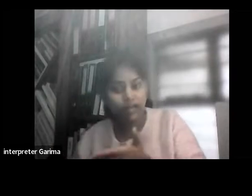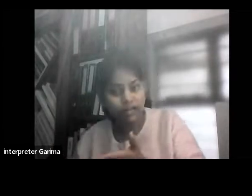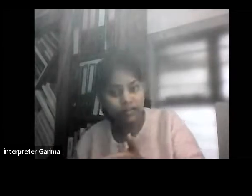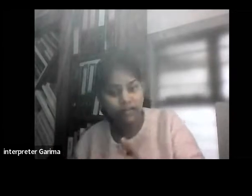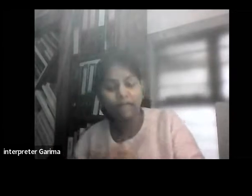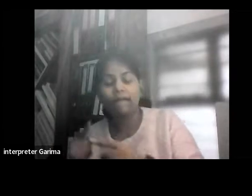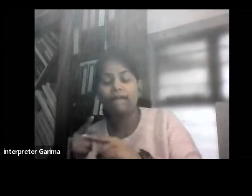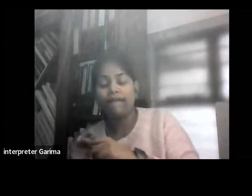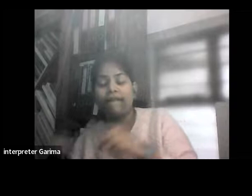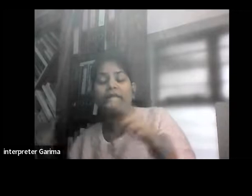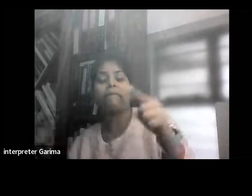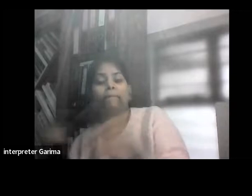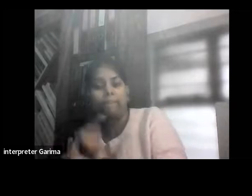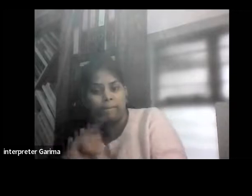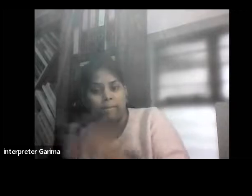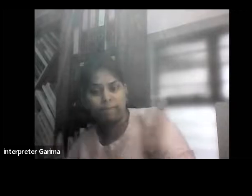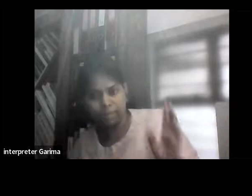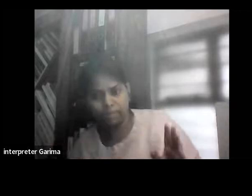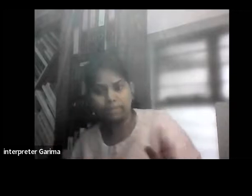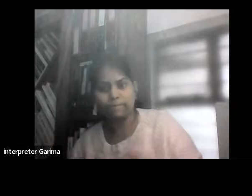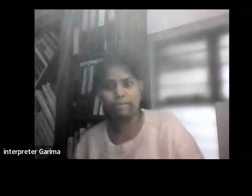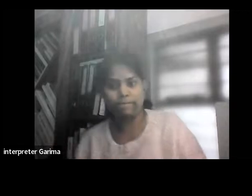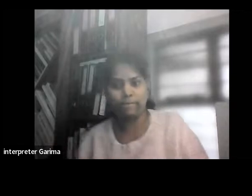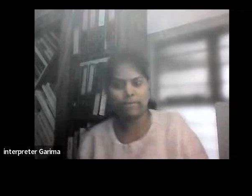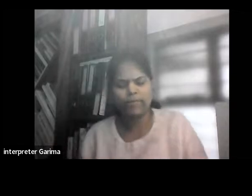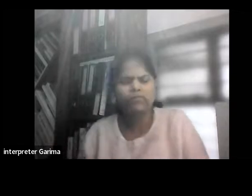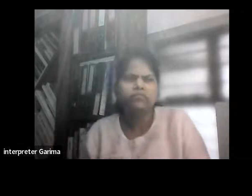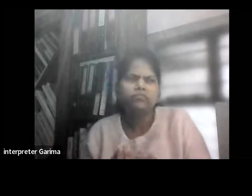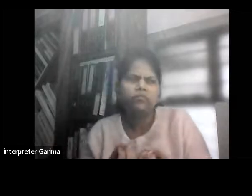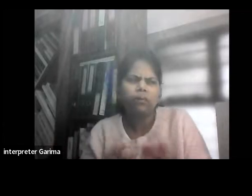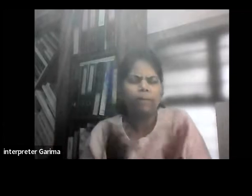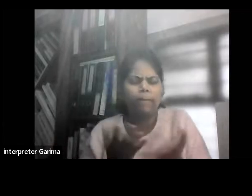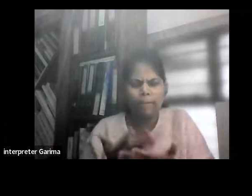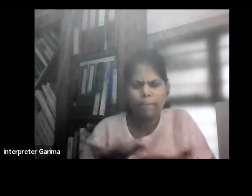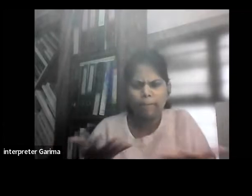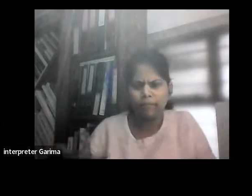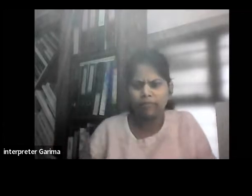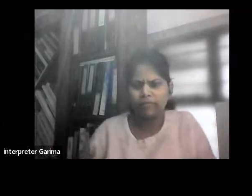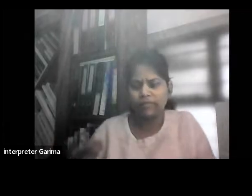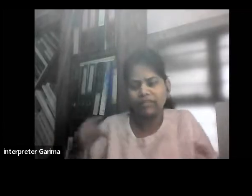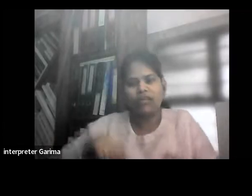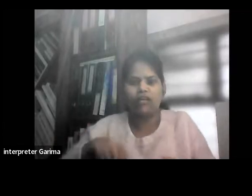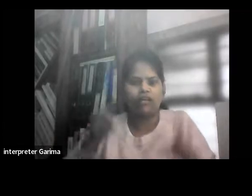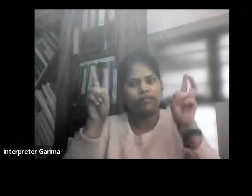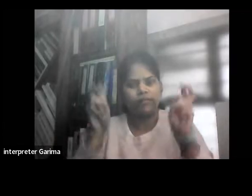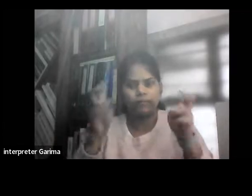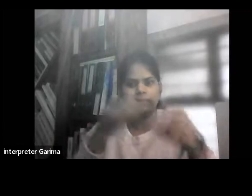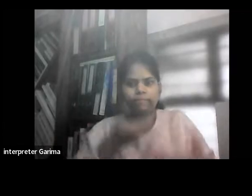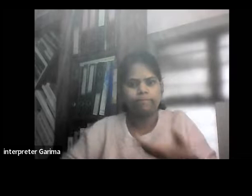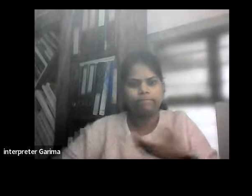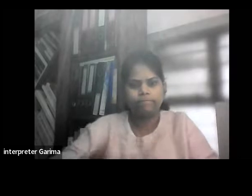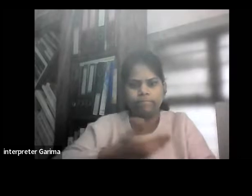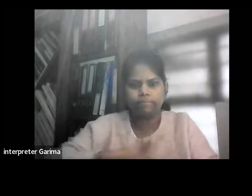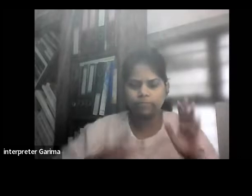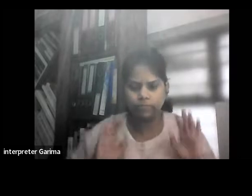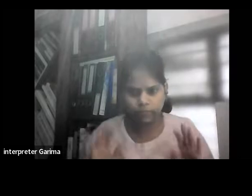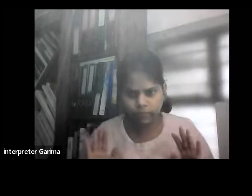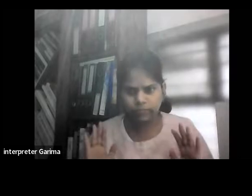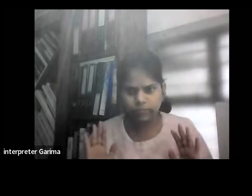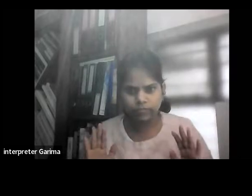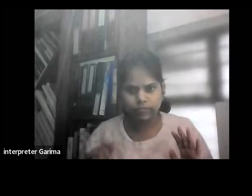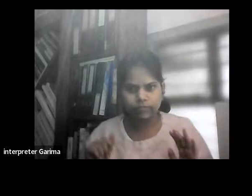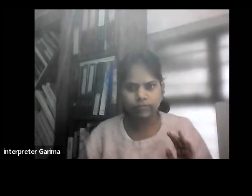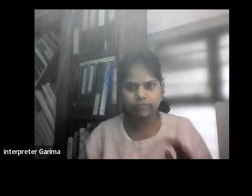of the papers today are going to address. With this brief note, we just get on